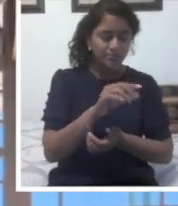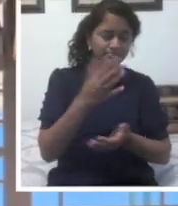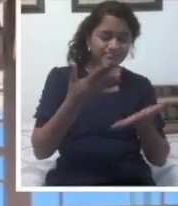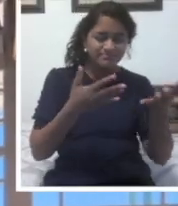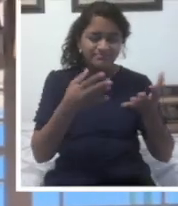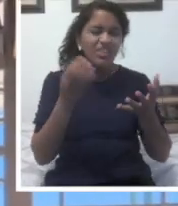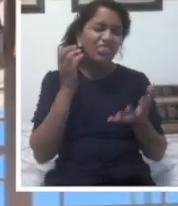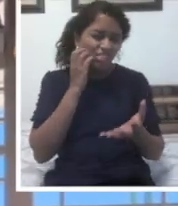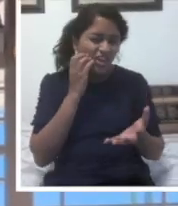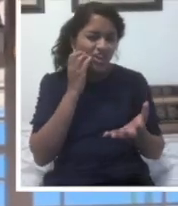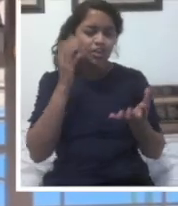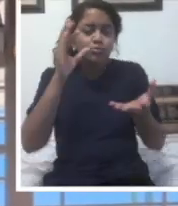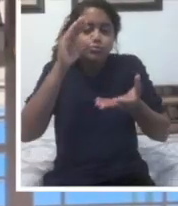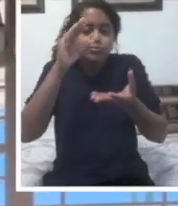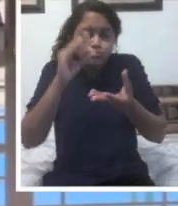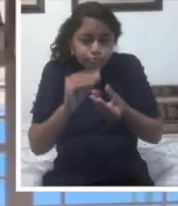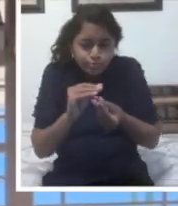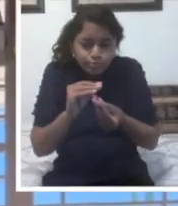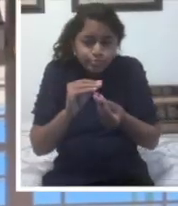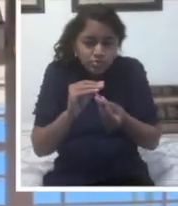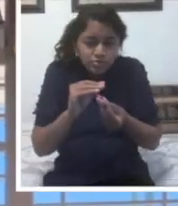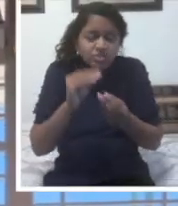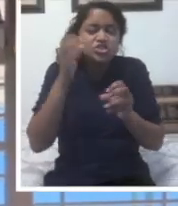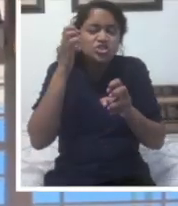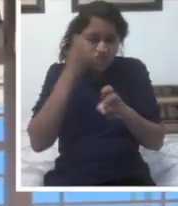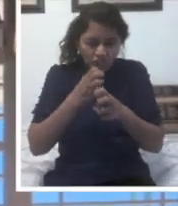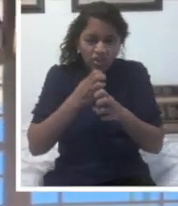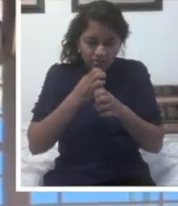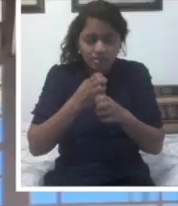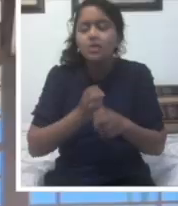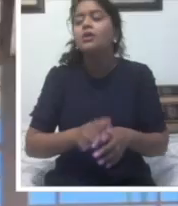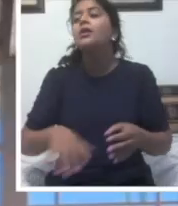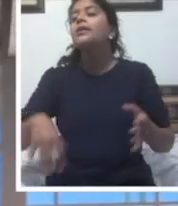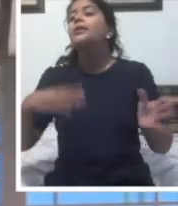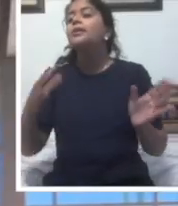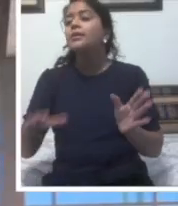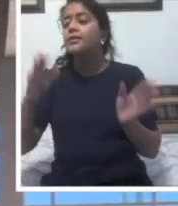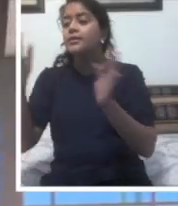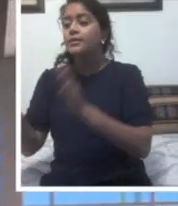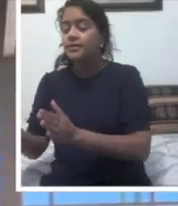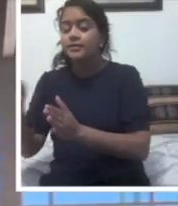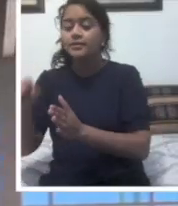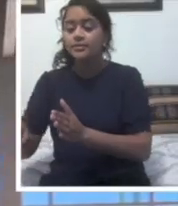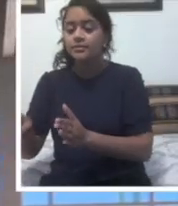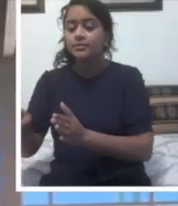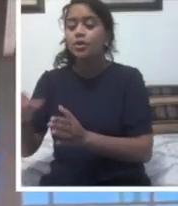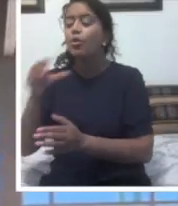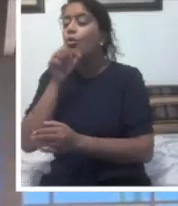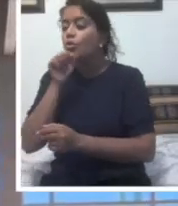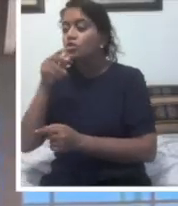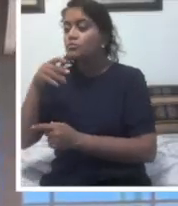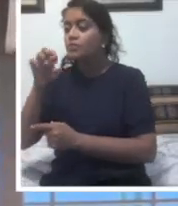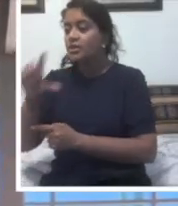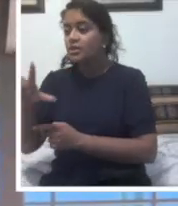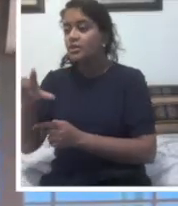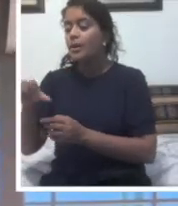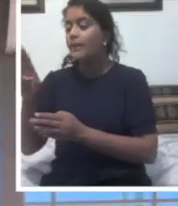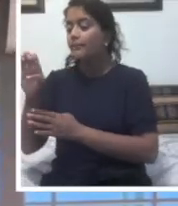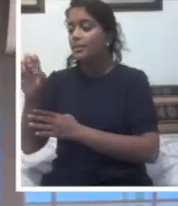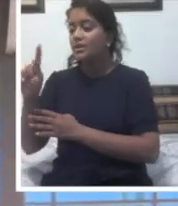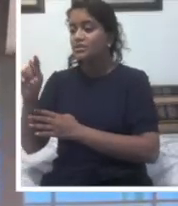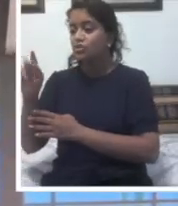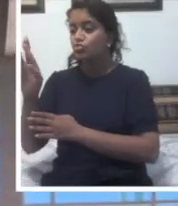it to shrink, and it is much more solid. For the tea, it is like a fine balance between the orange peel powder and the beetroot. I'd